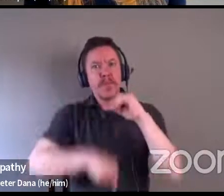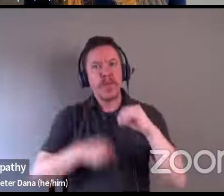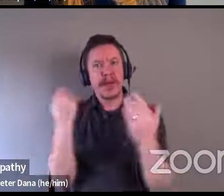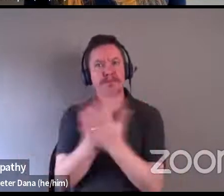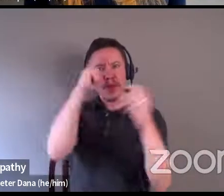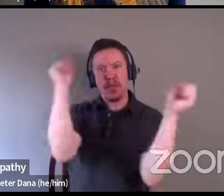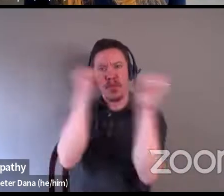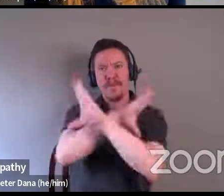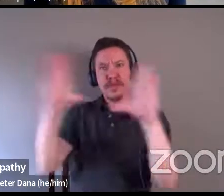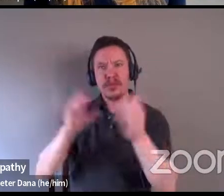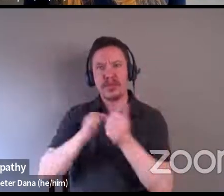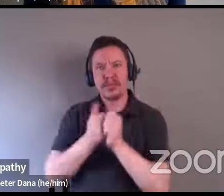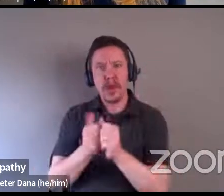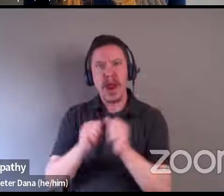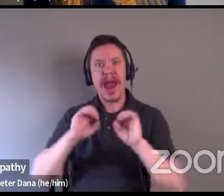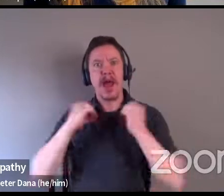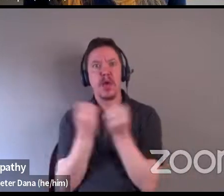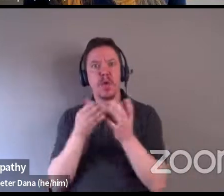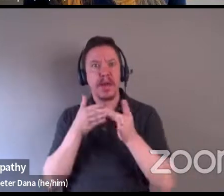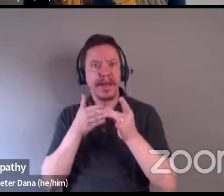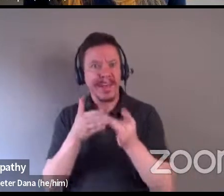how we lead organizations.